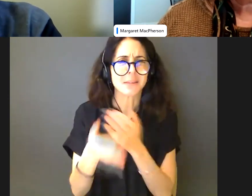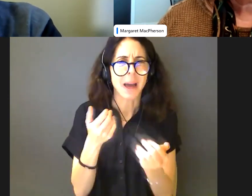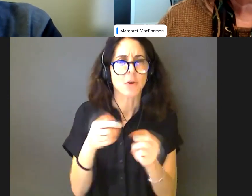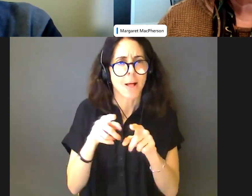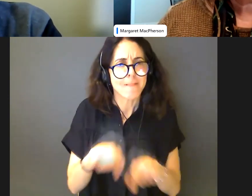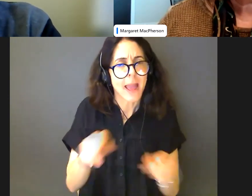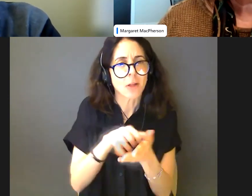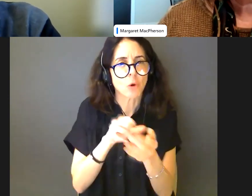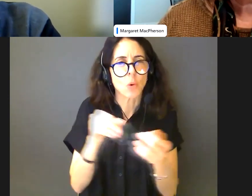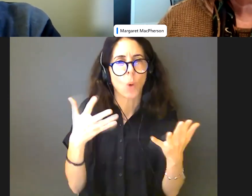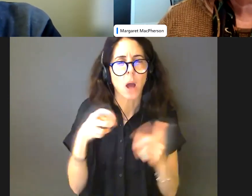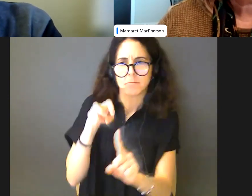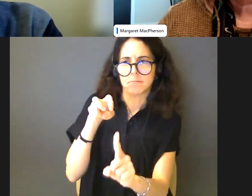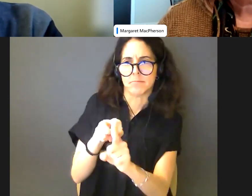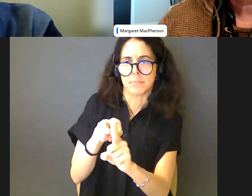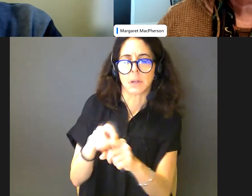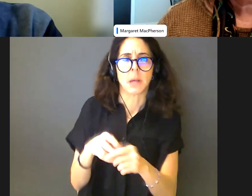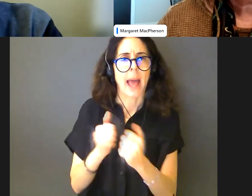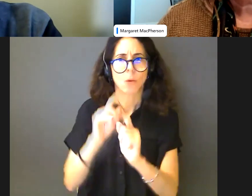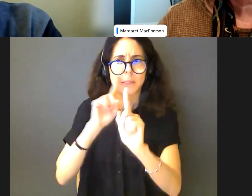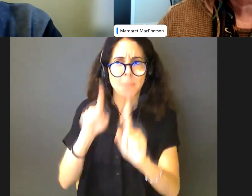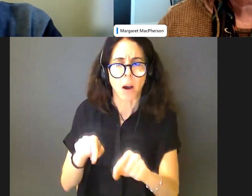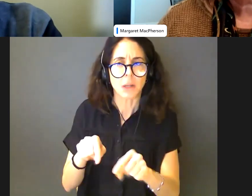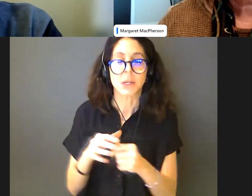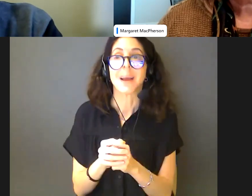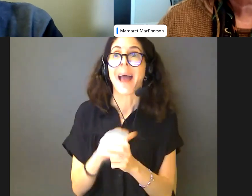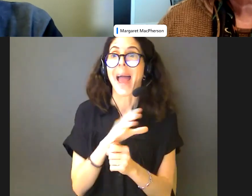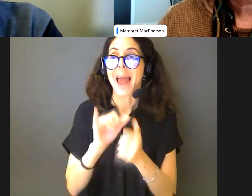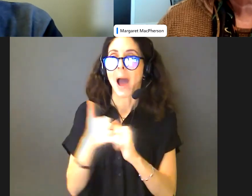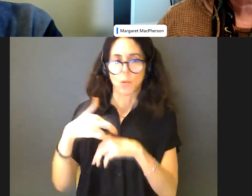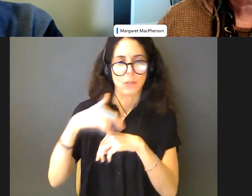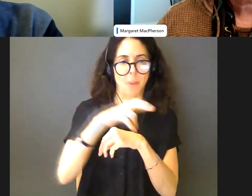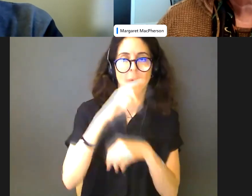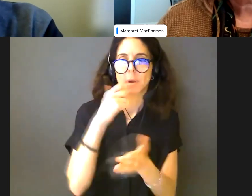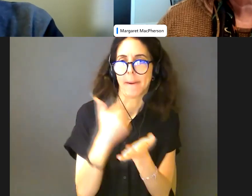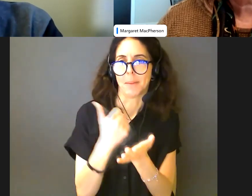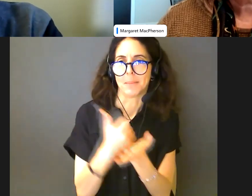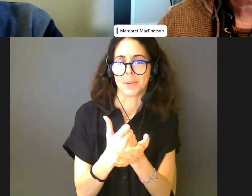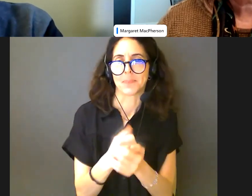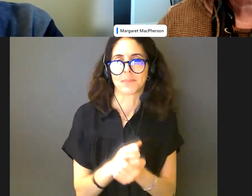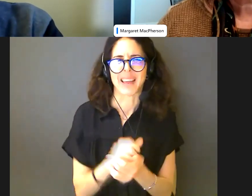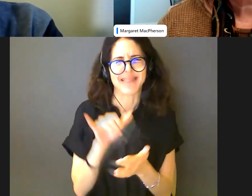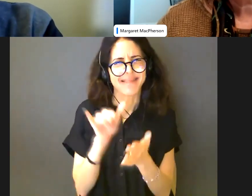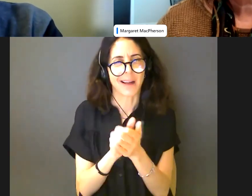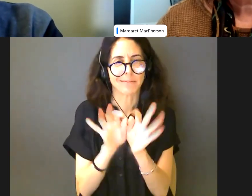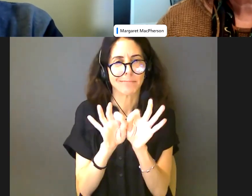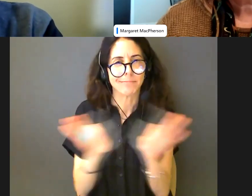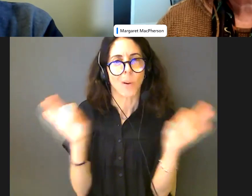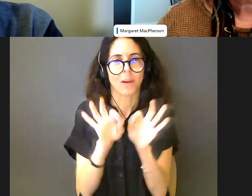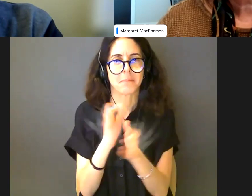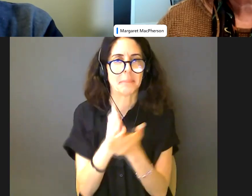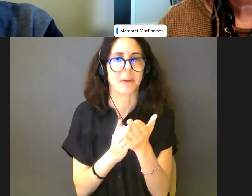look for, how to respond, and to whom they can refer for help in their community. And that's the key